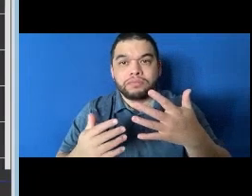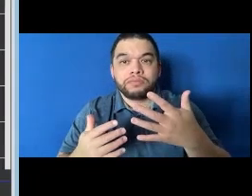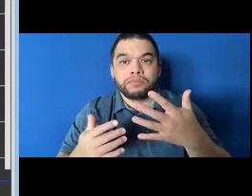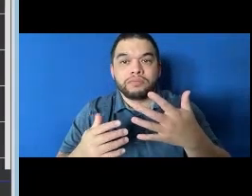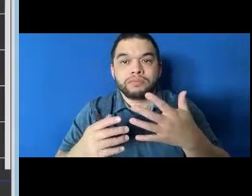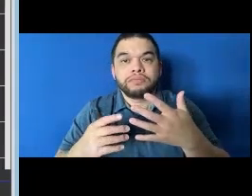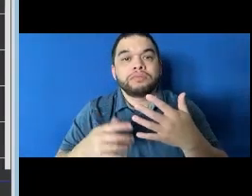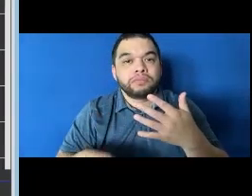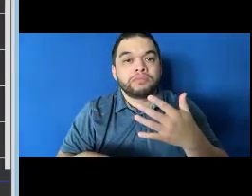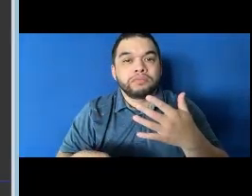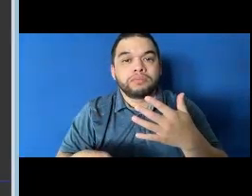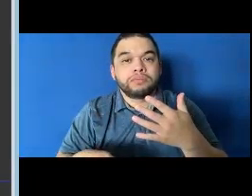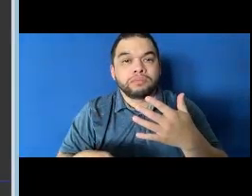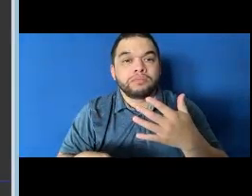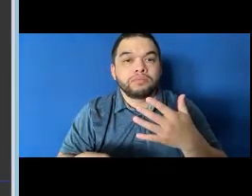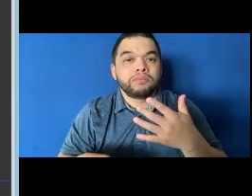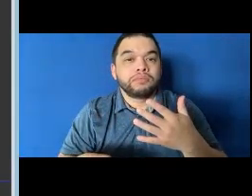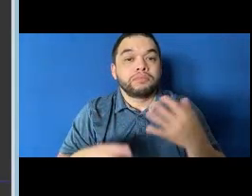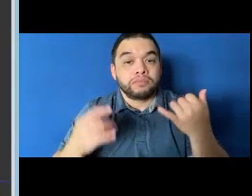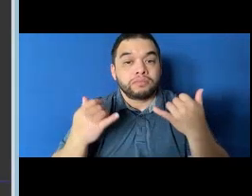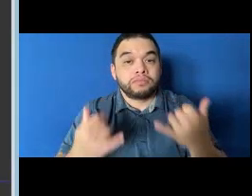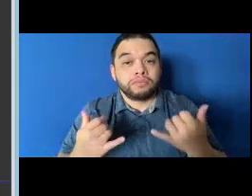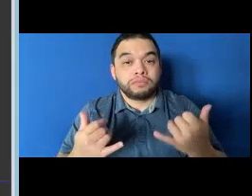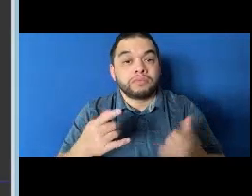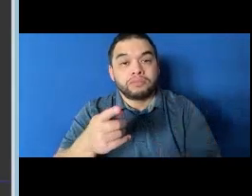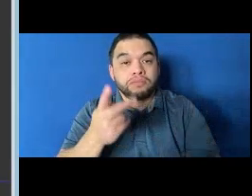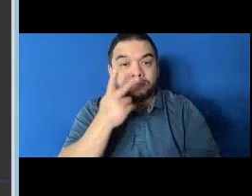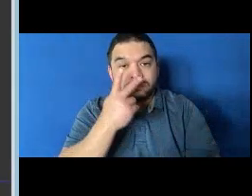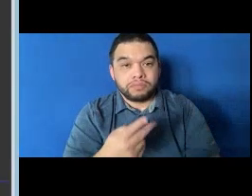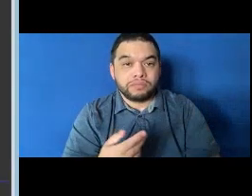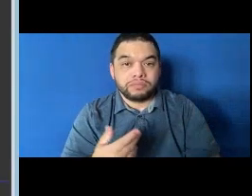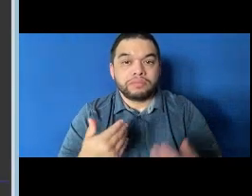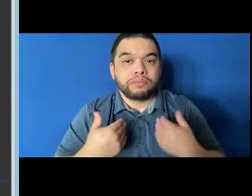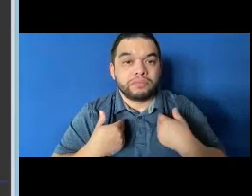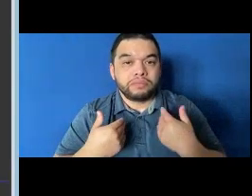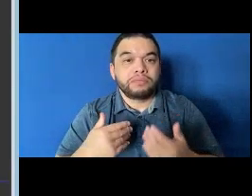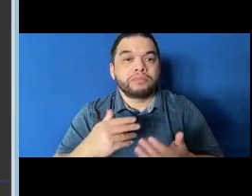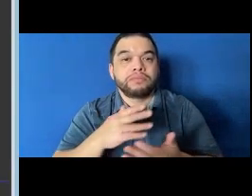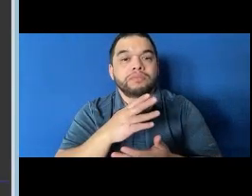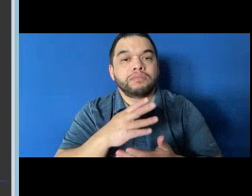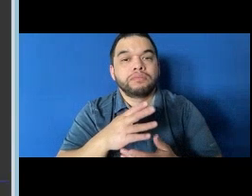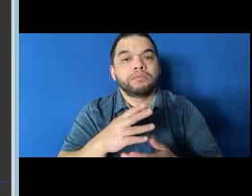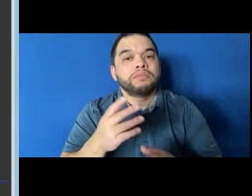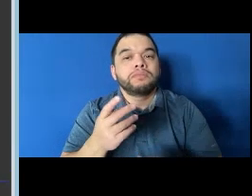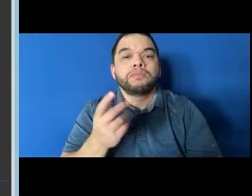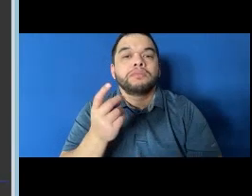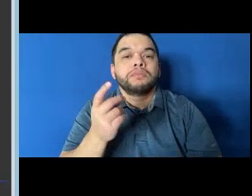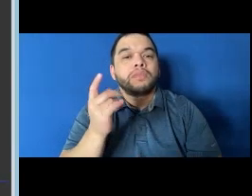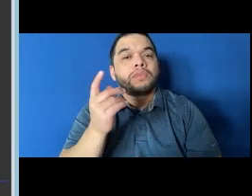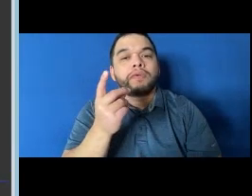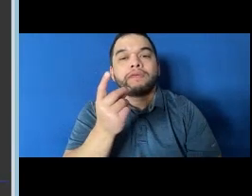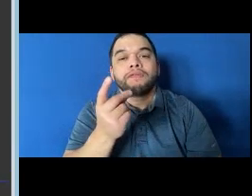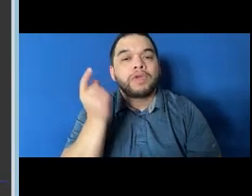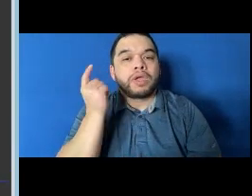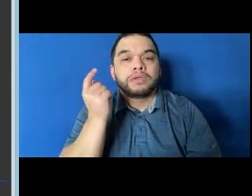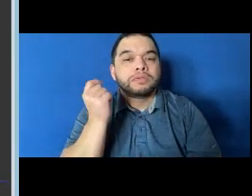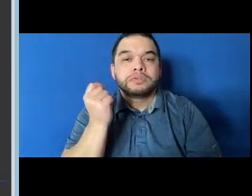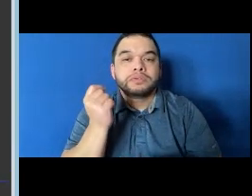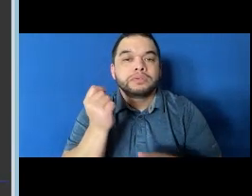final. what expires last. Así que por el momento, por lo menos tienen aquí So at present, here you have una manera rápida de a poder quick way accesar y cómo